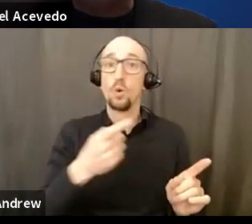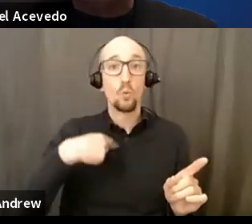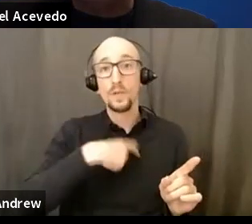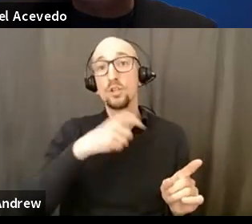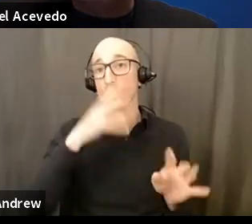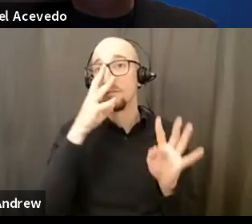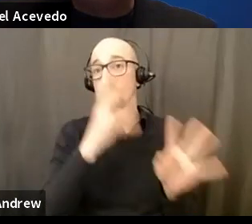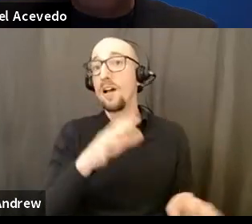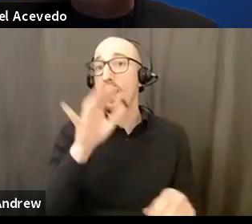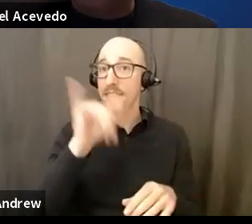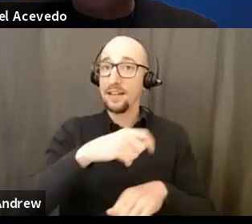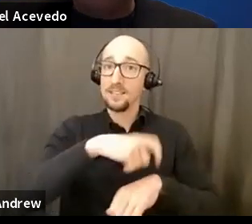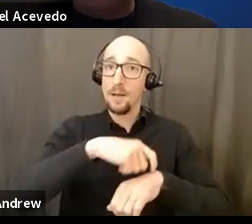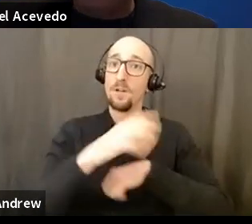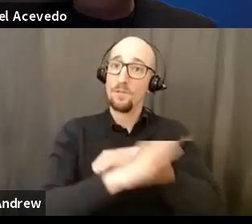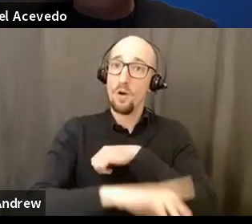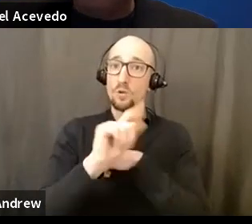Fall of 2021 for now.